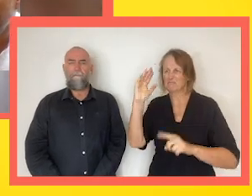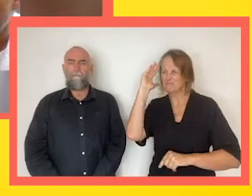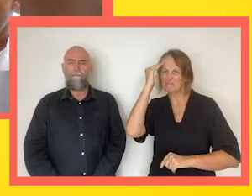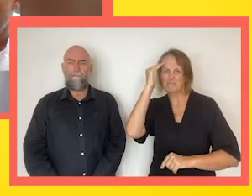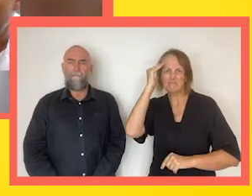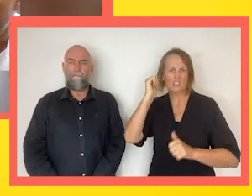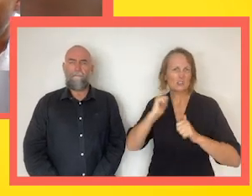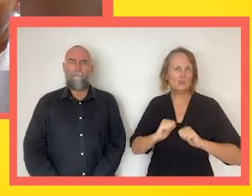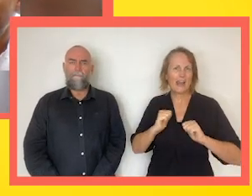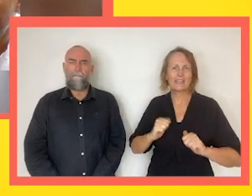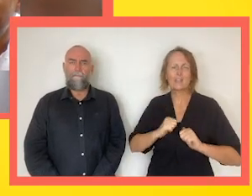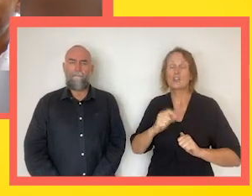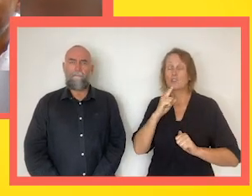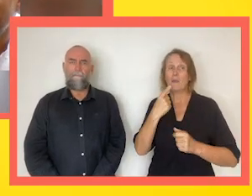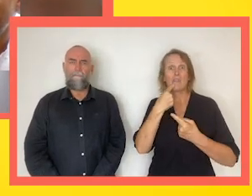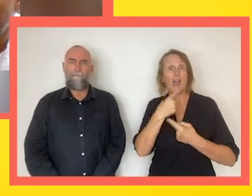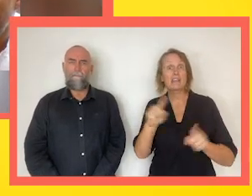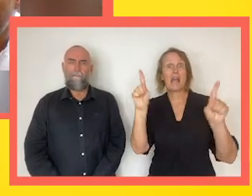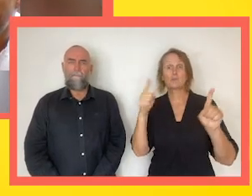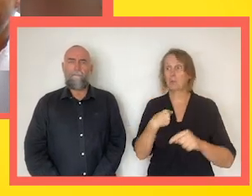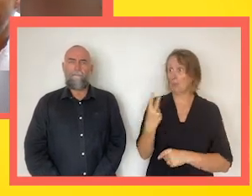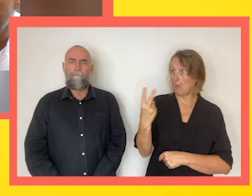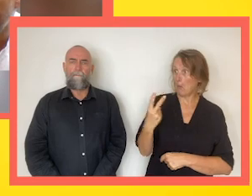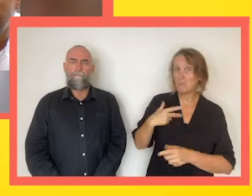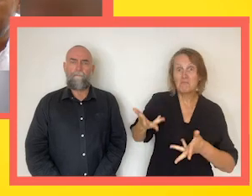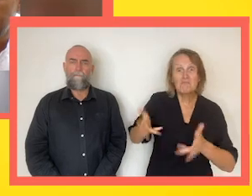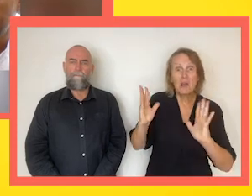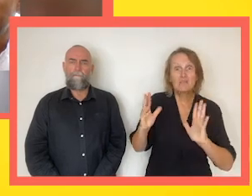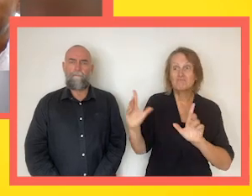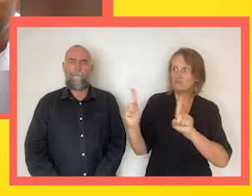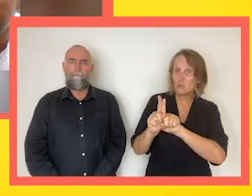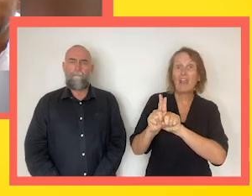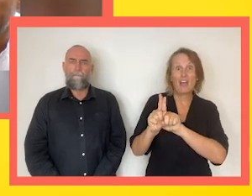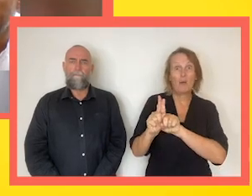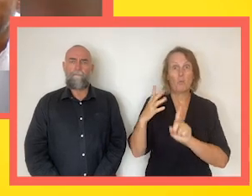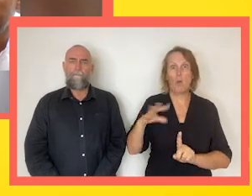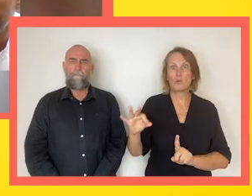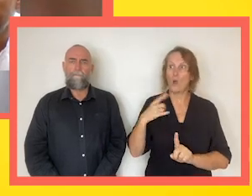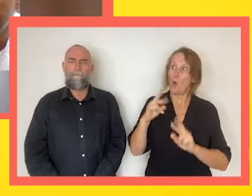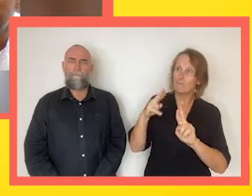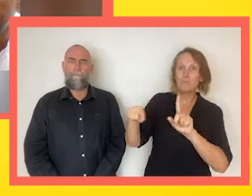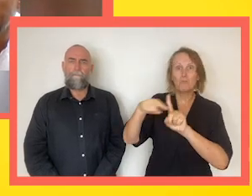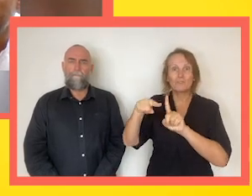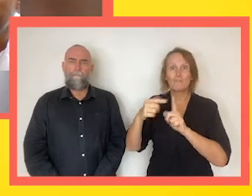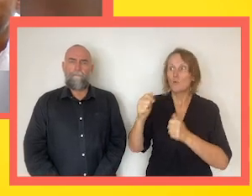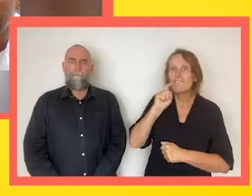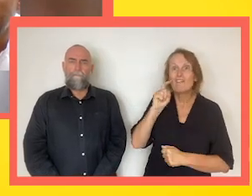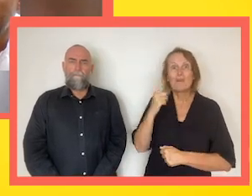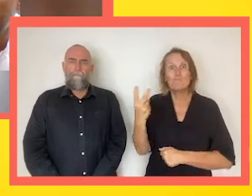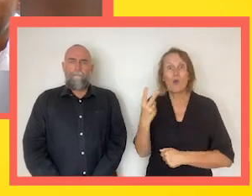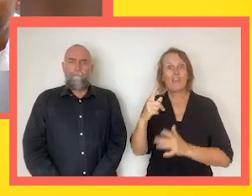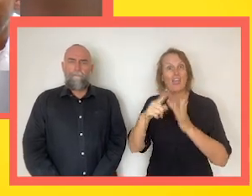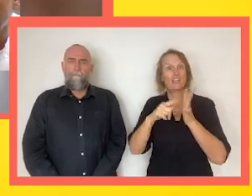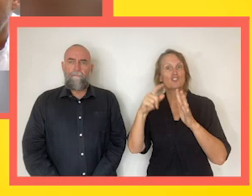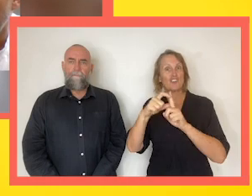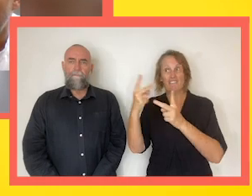so when this boat was announced, we're like, cool, like let's do it. This could be a different experience, hopefully a little bit more positive and fun. And then